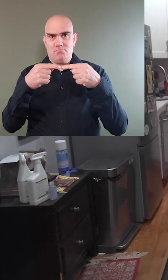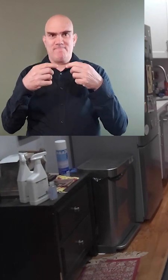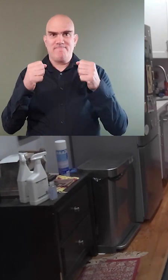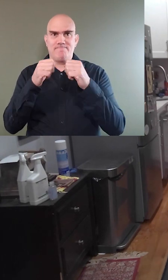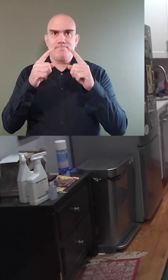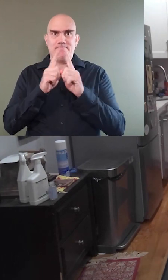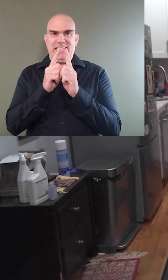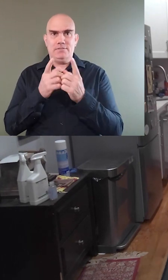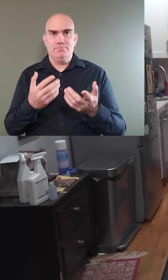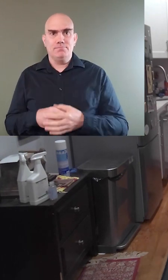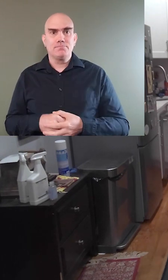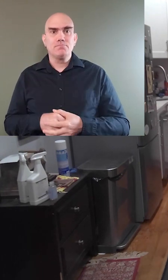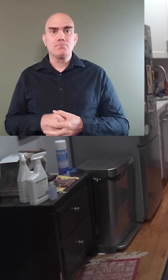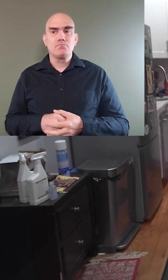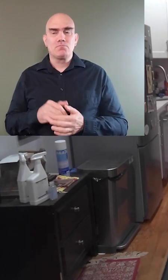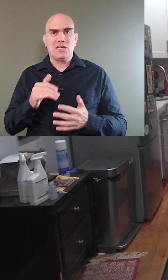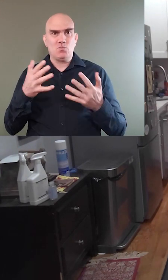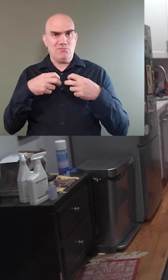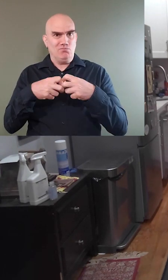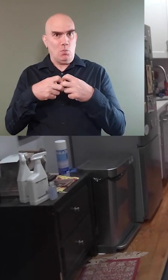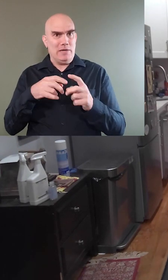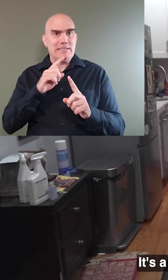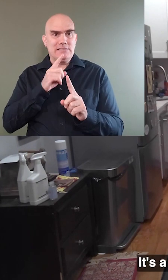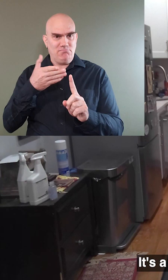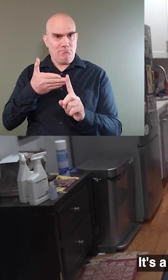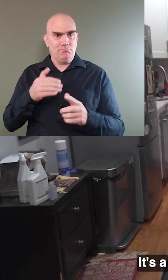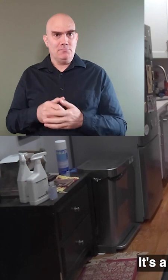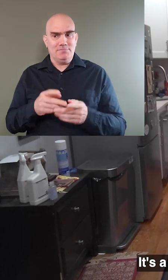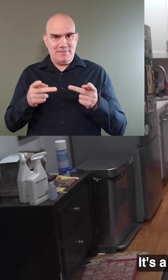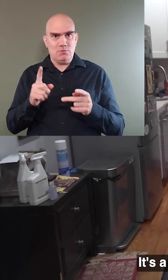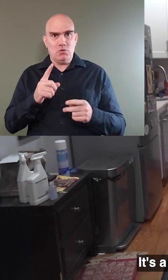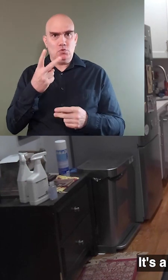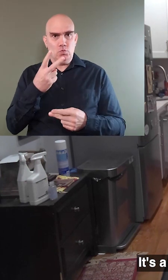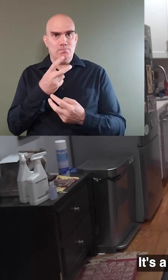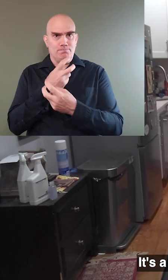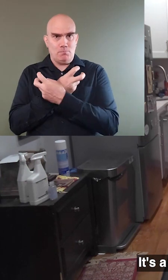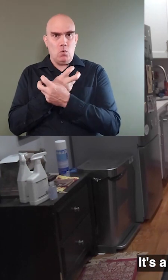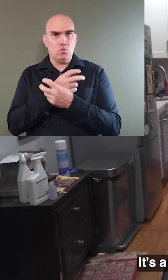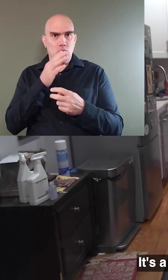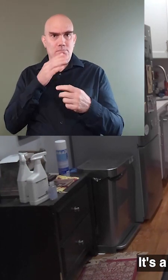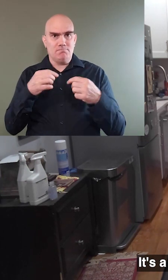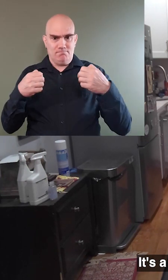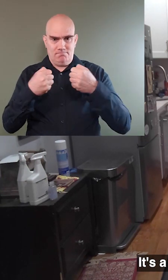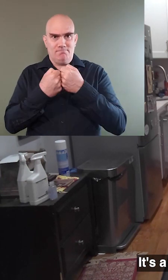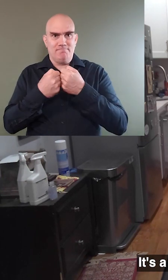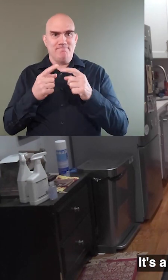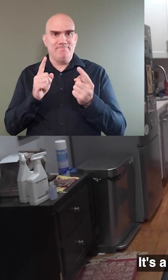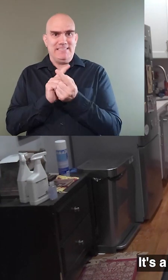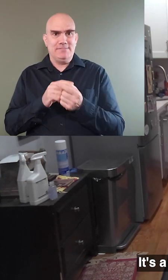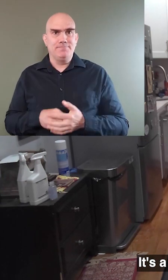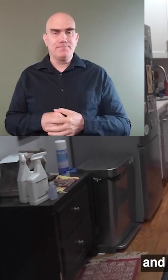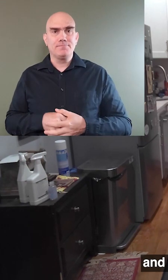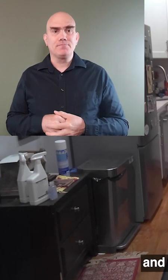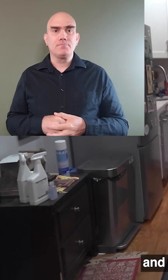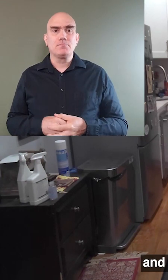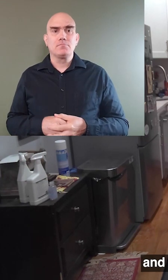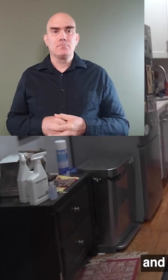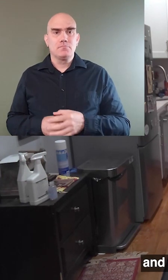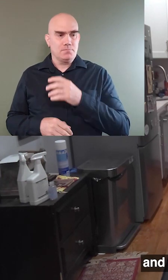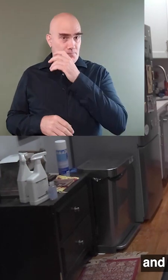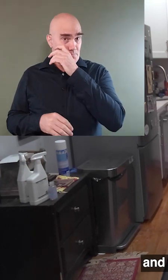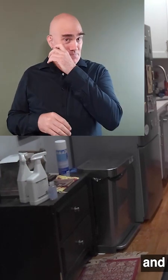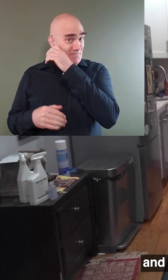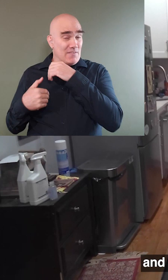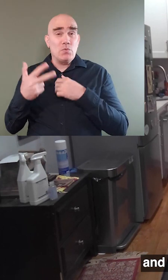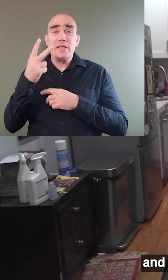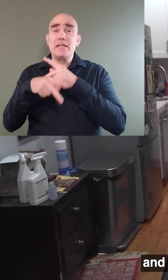meet. That's what a joint is. It's a place where 2 bones meet. And there's 3 kinds